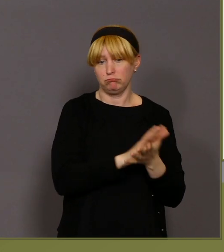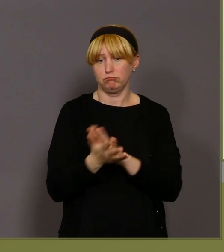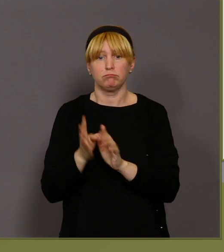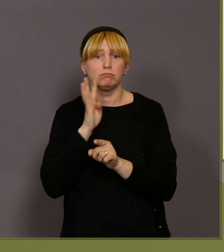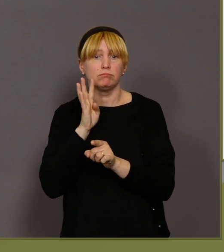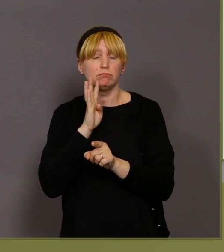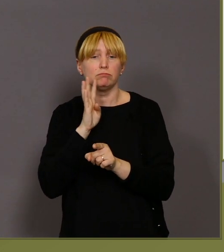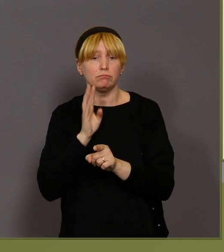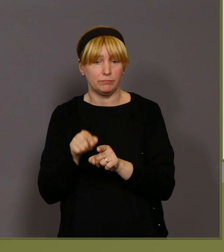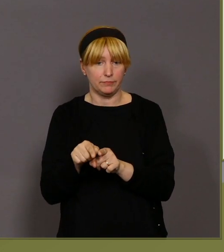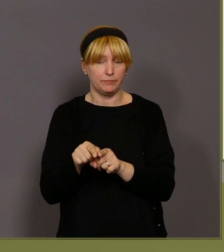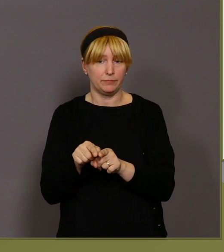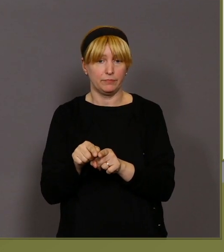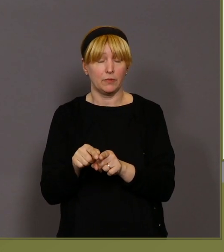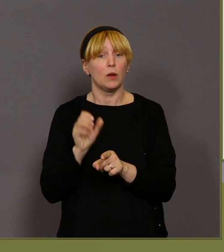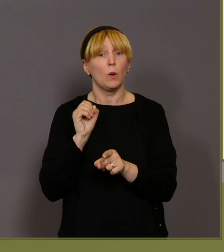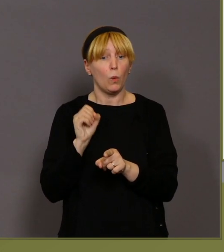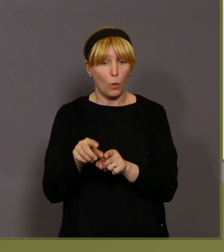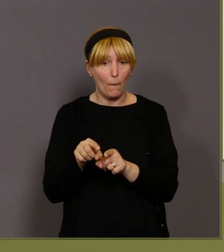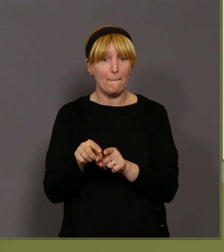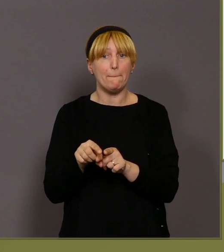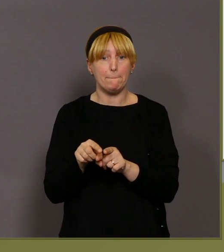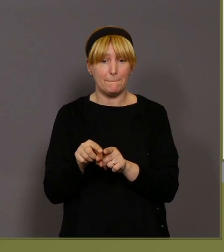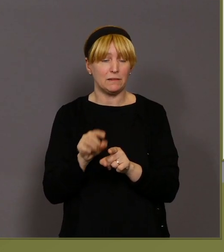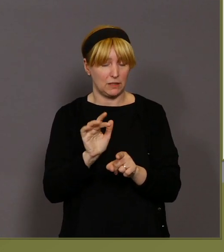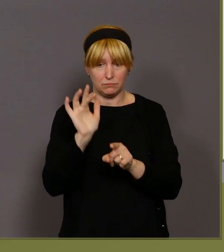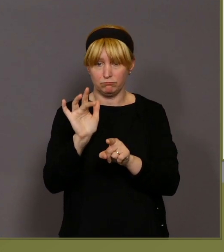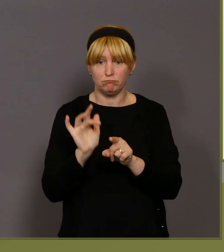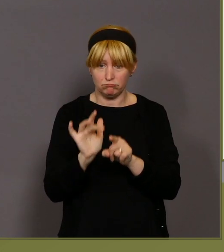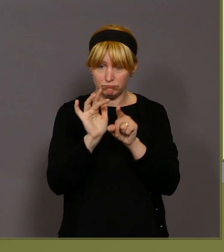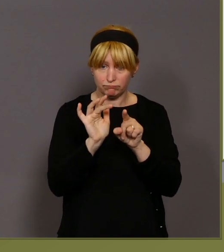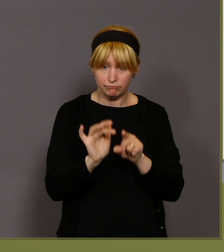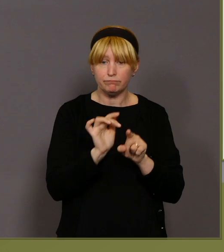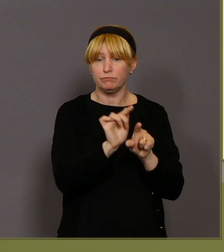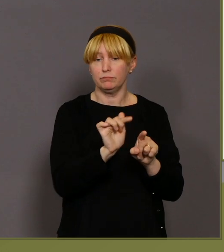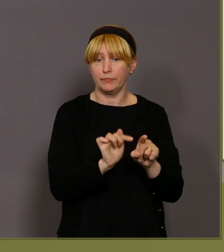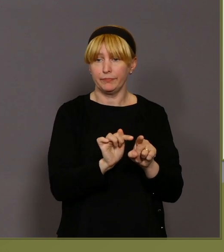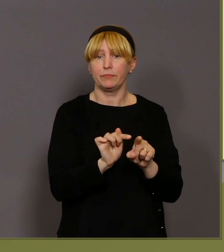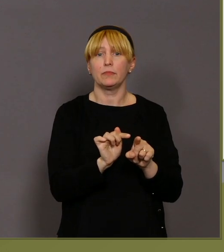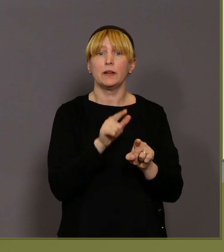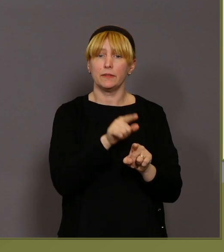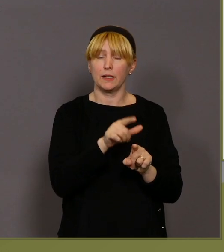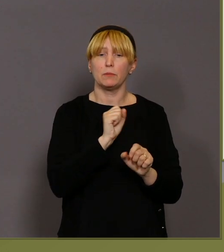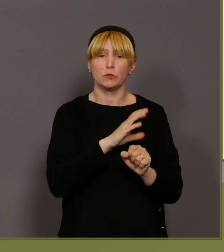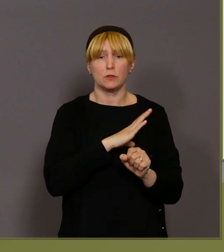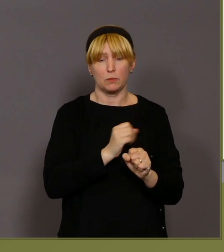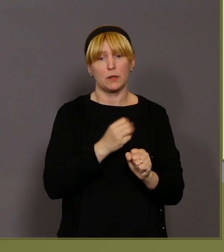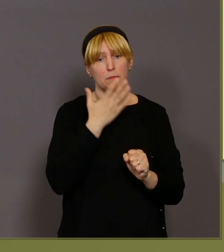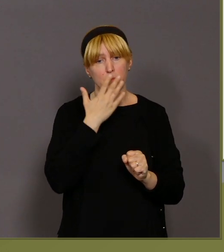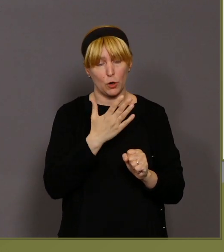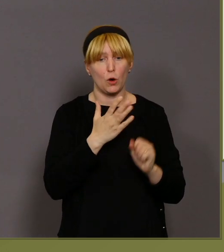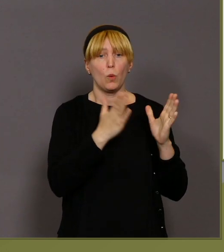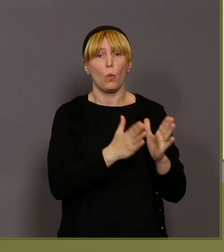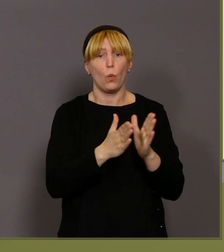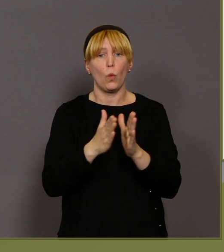wants that. And if you tap through the elements, they must be in a meaningful order, so